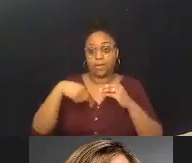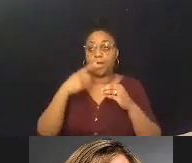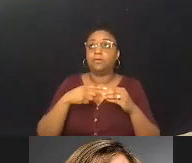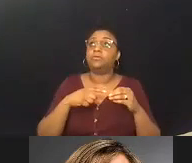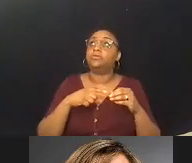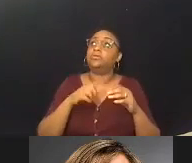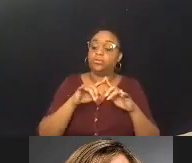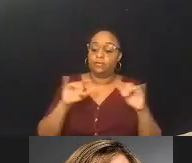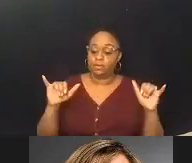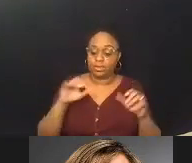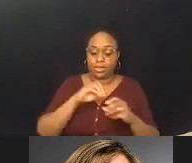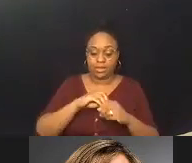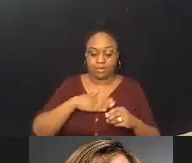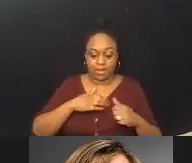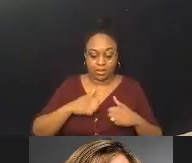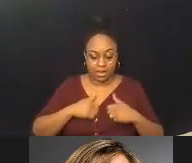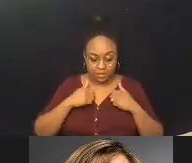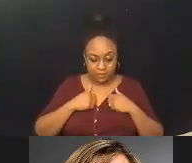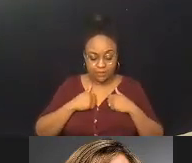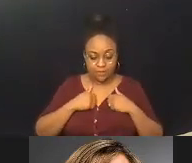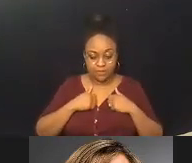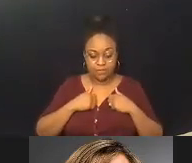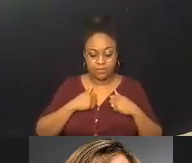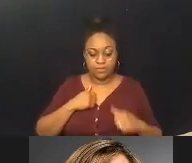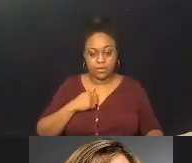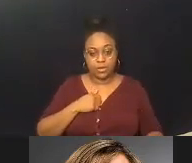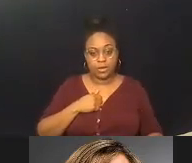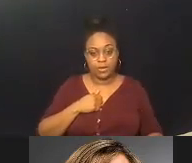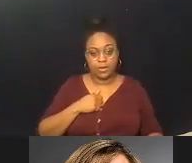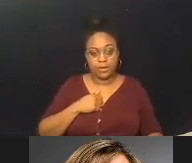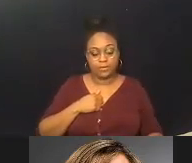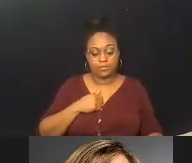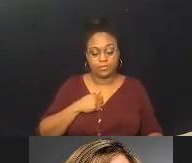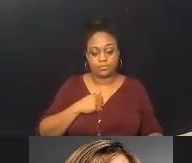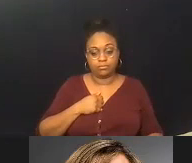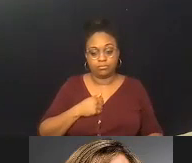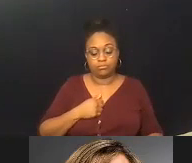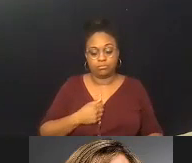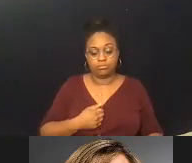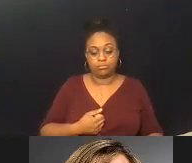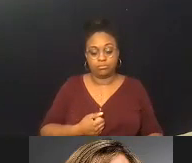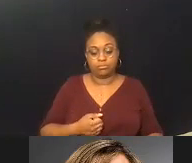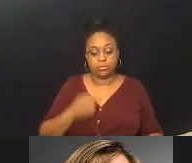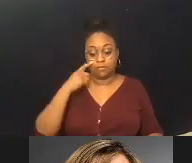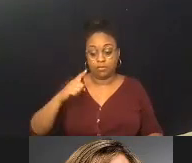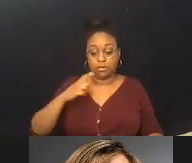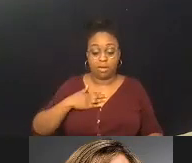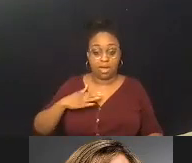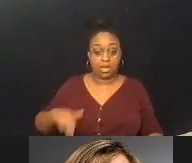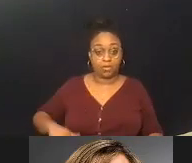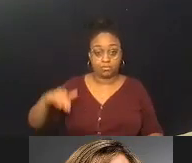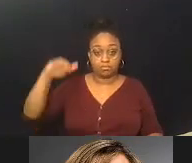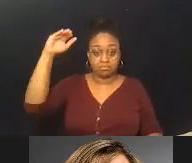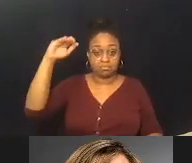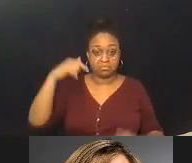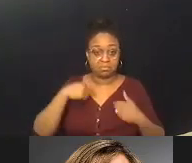life, when I thought about it in my childhood, it was really, I was blinded to it, honestly. Coming